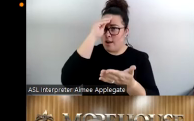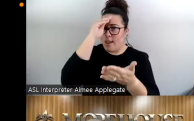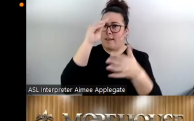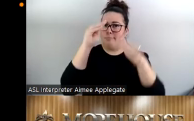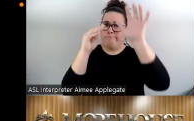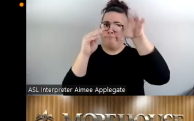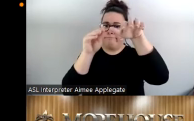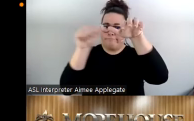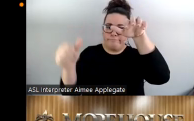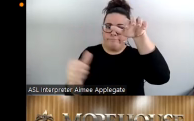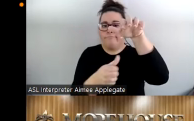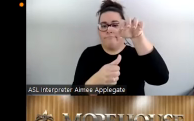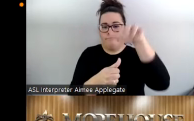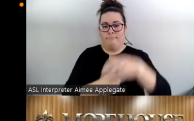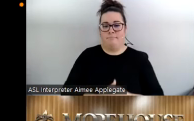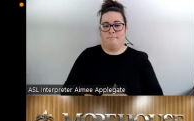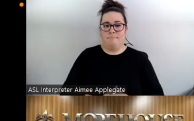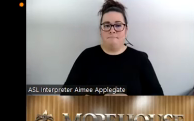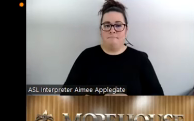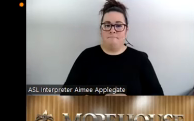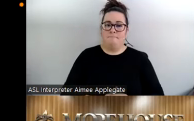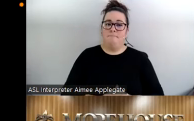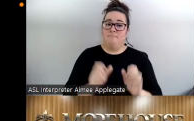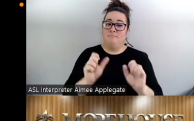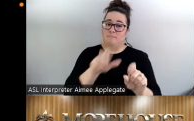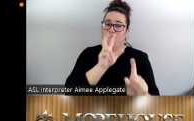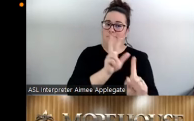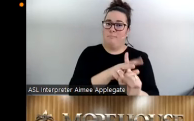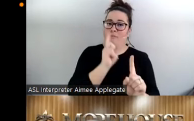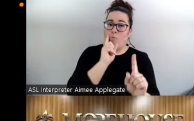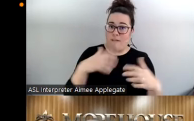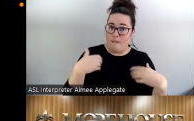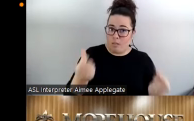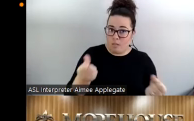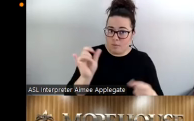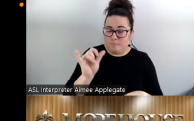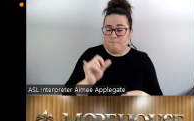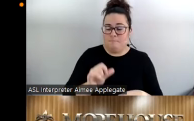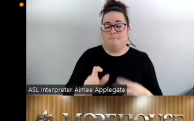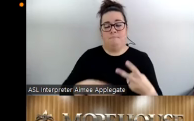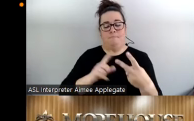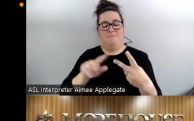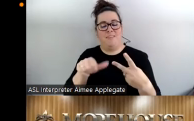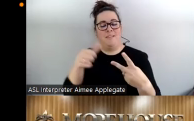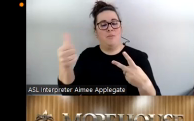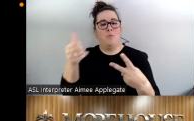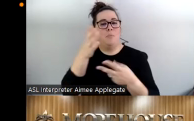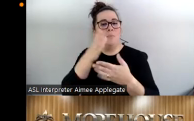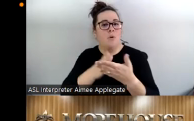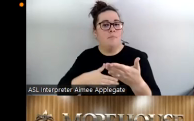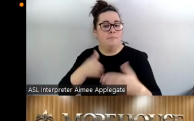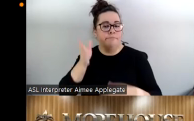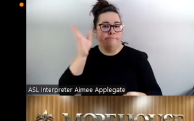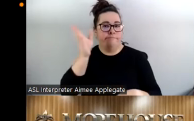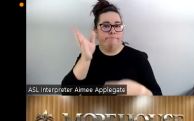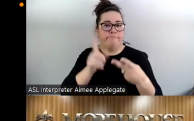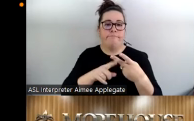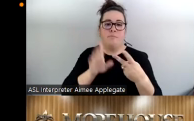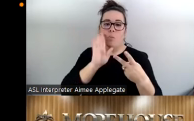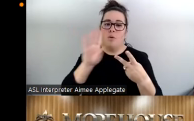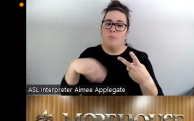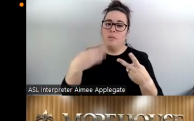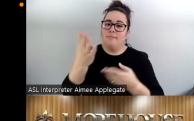health. I'll also be providing in the second part of my presentation some specific applications of AI